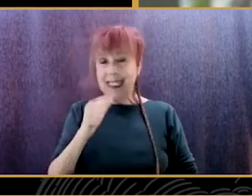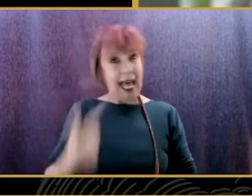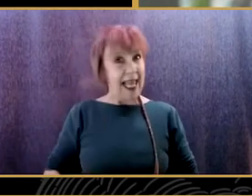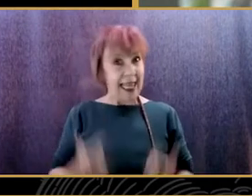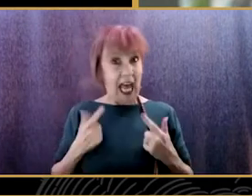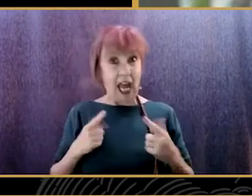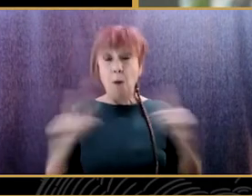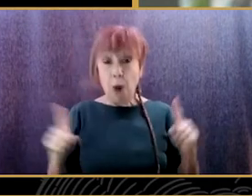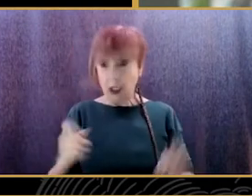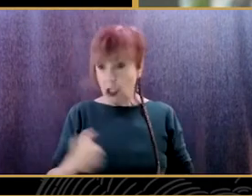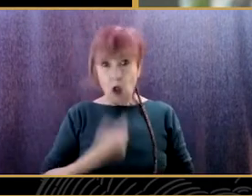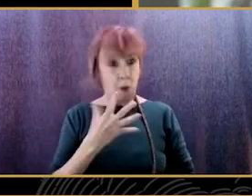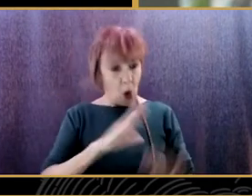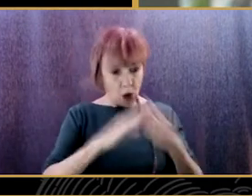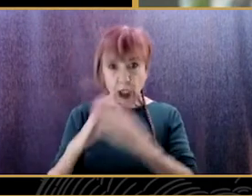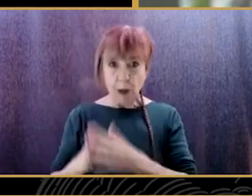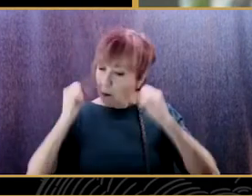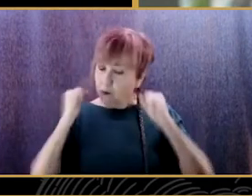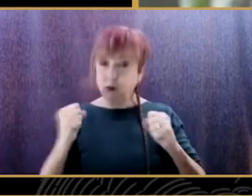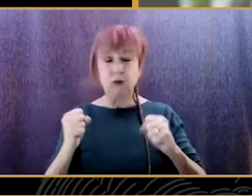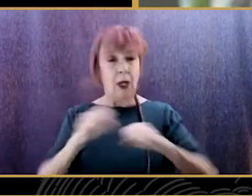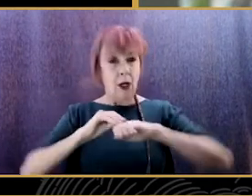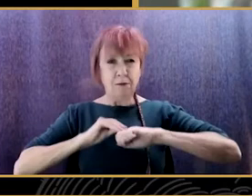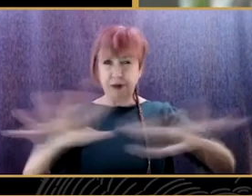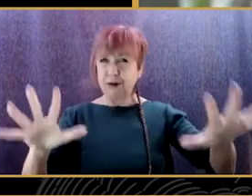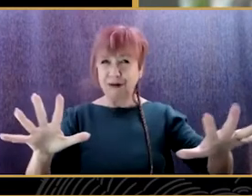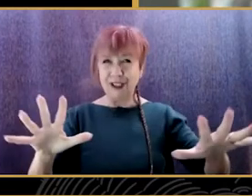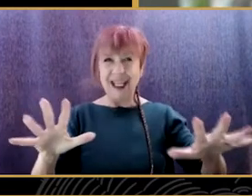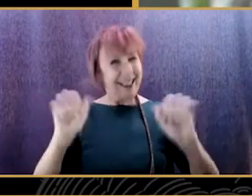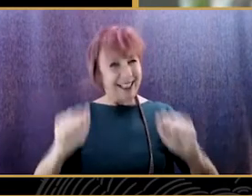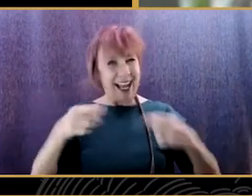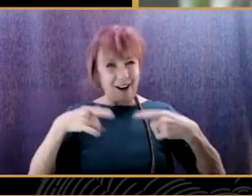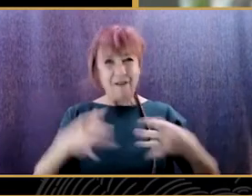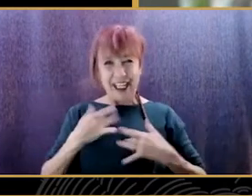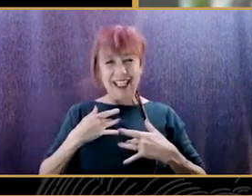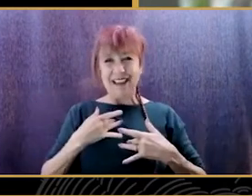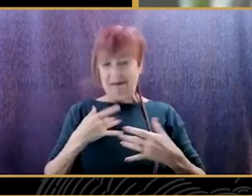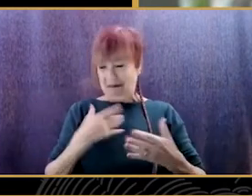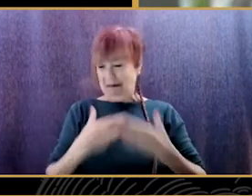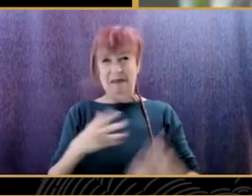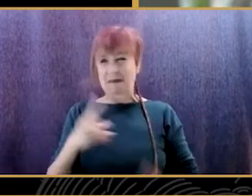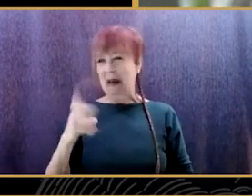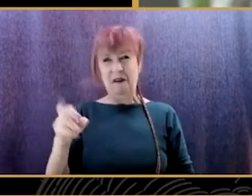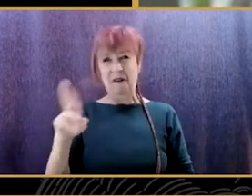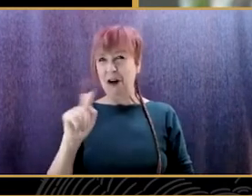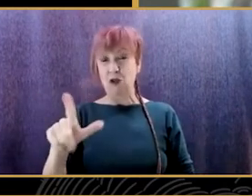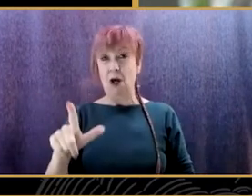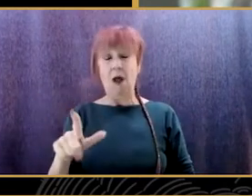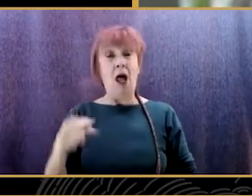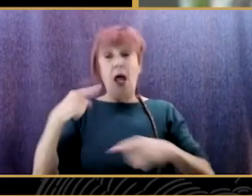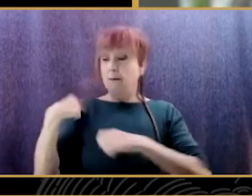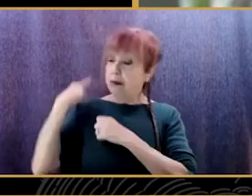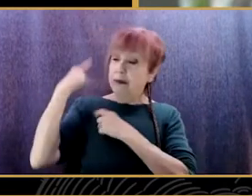in person, the power of the poetry community is palpable even on a virtual platform. This past year, through